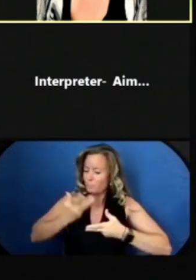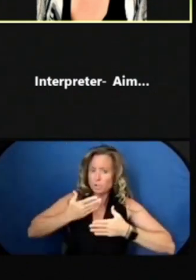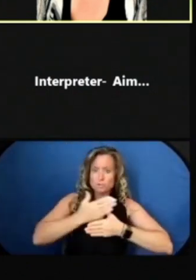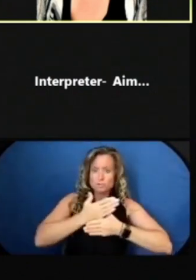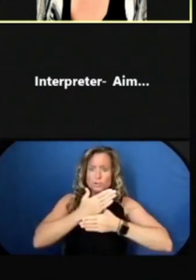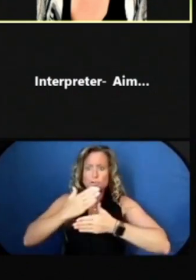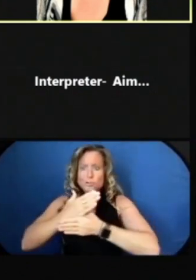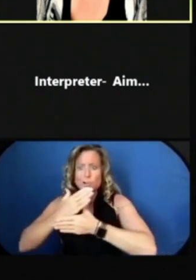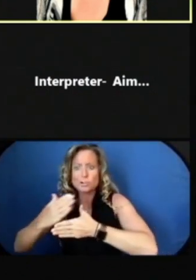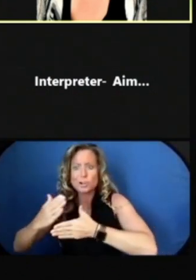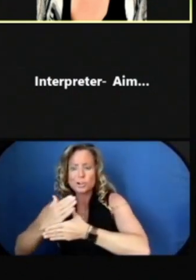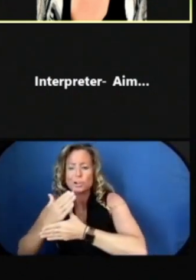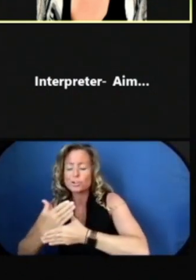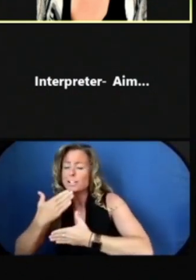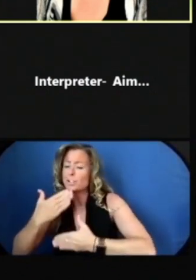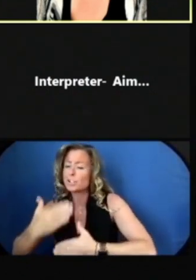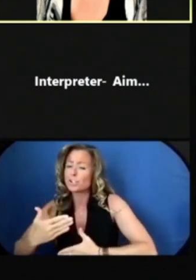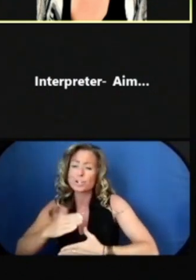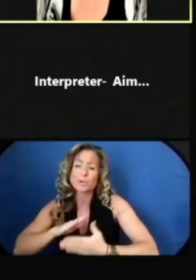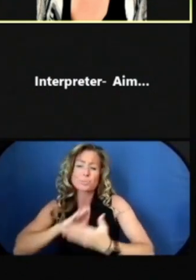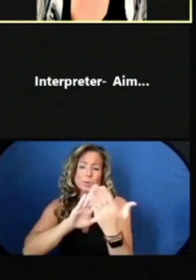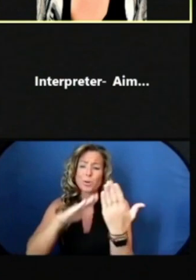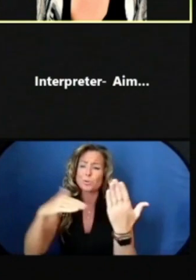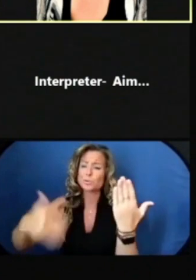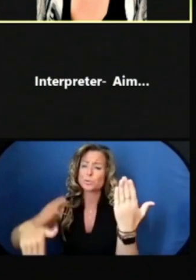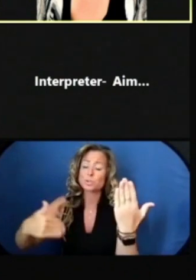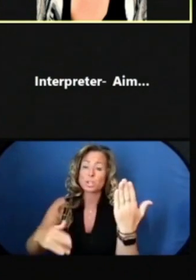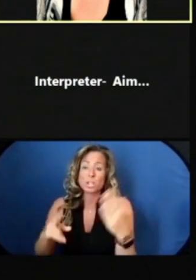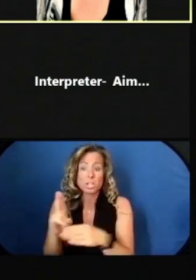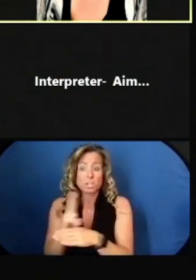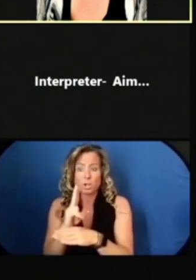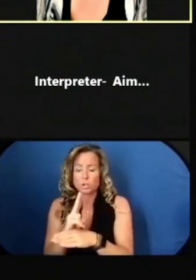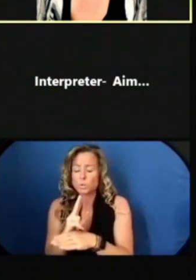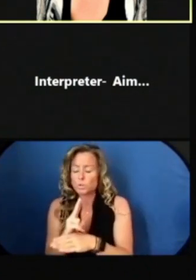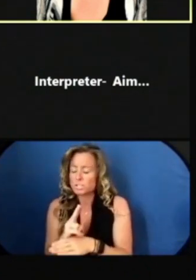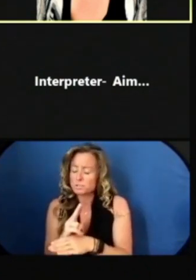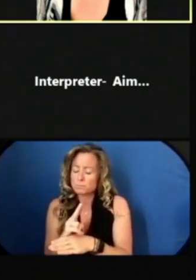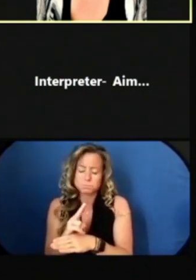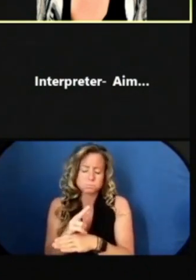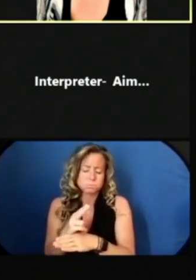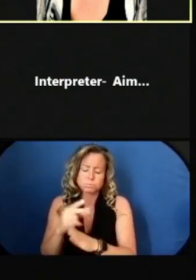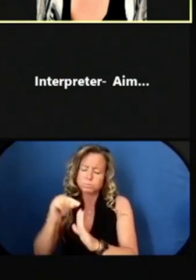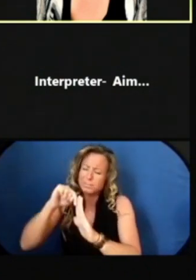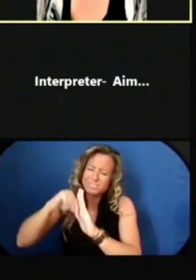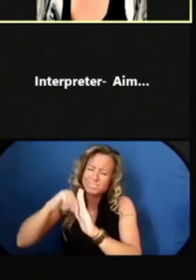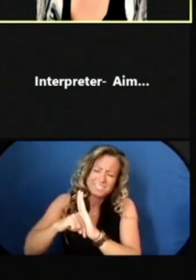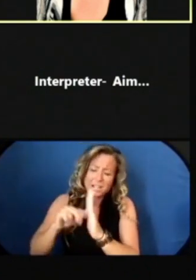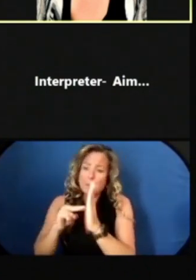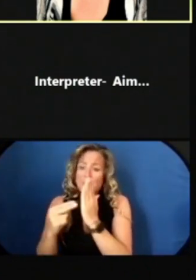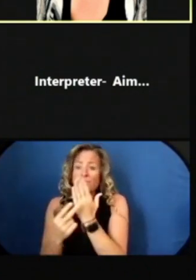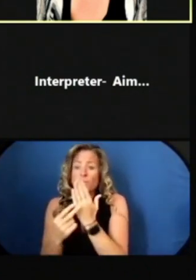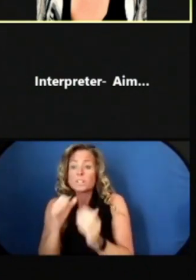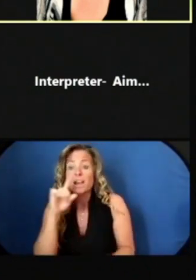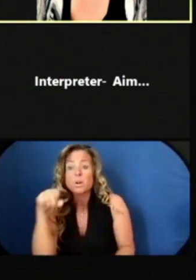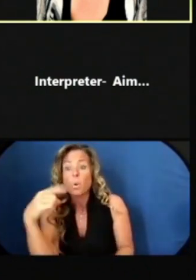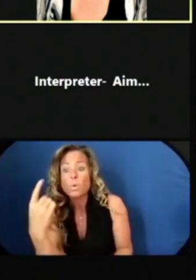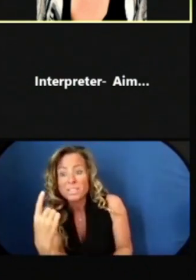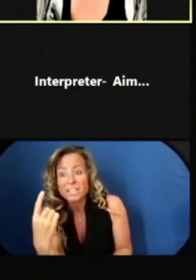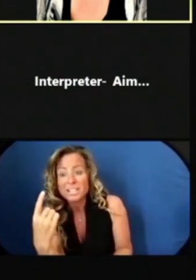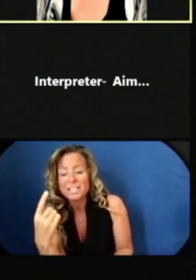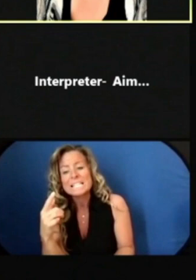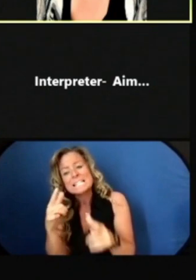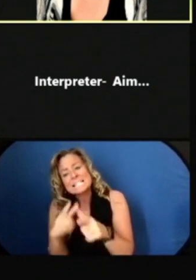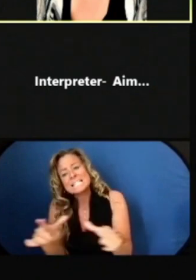in a compelling narrative form, one that uses vivid metaphors, not only are the